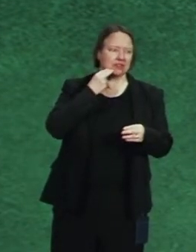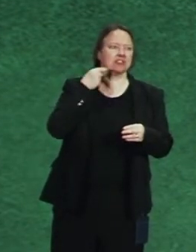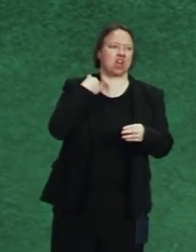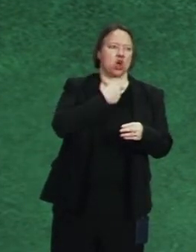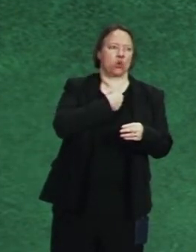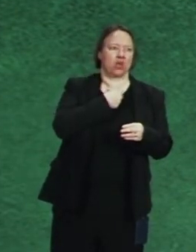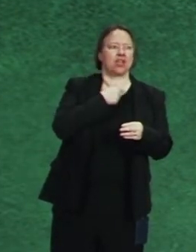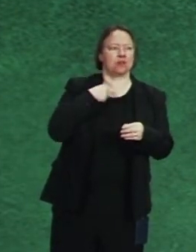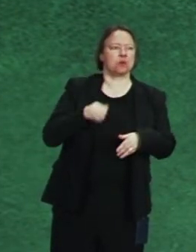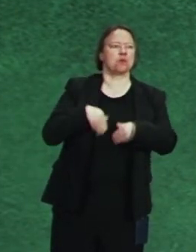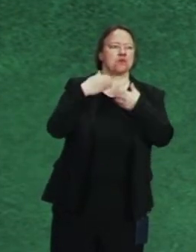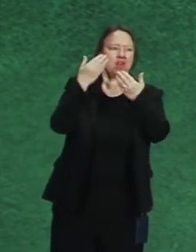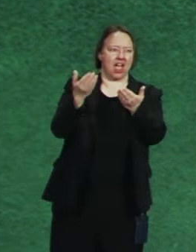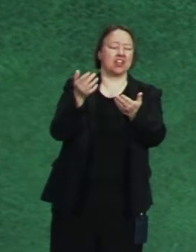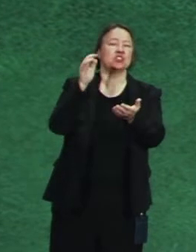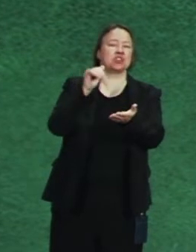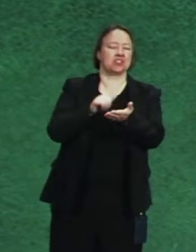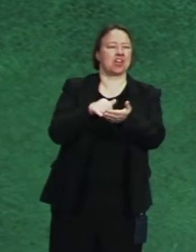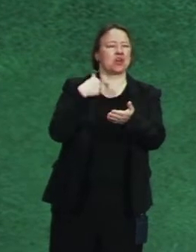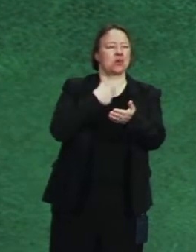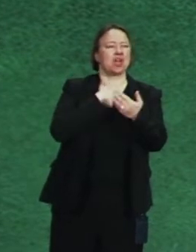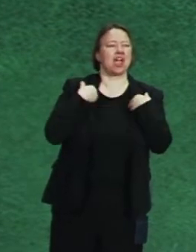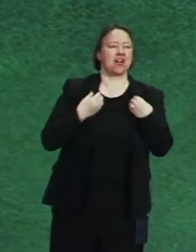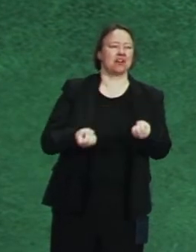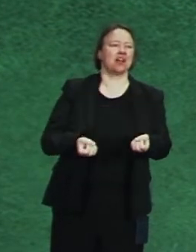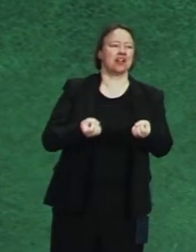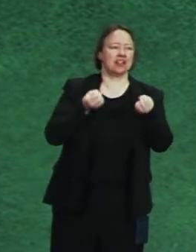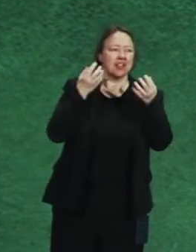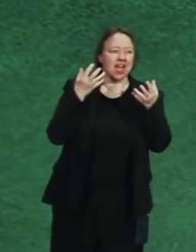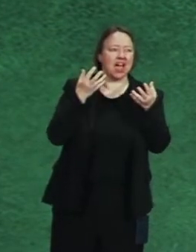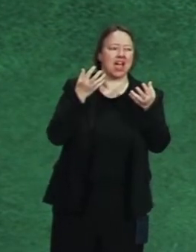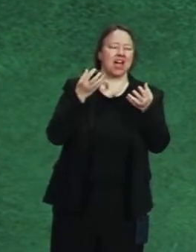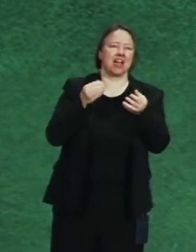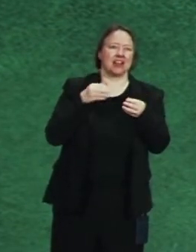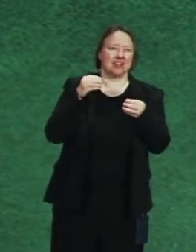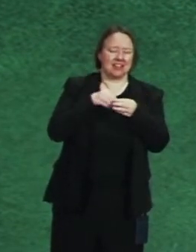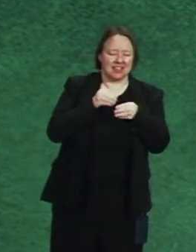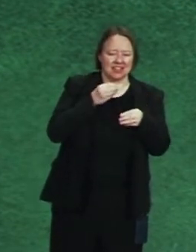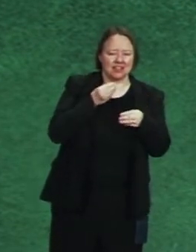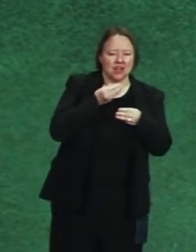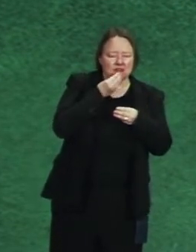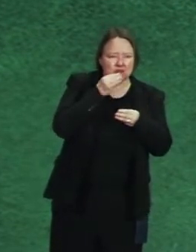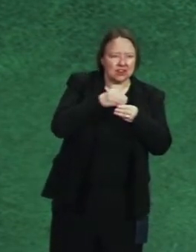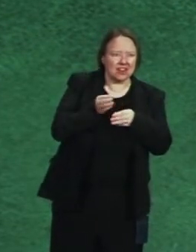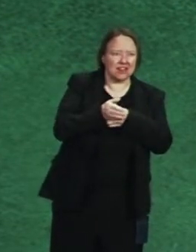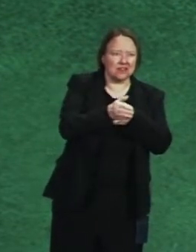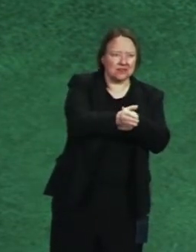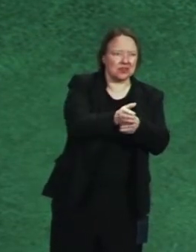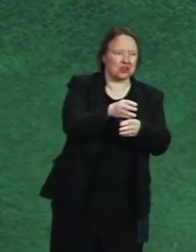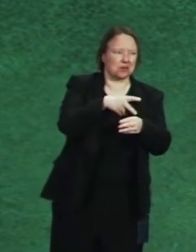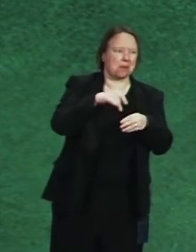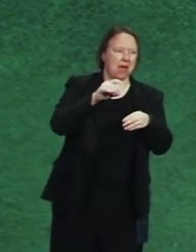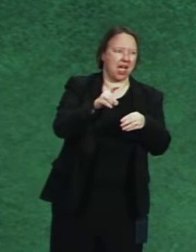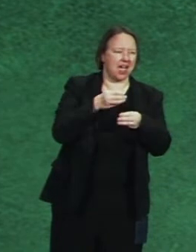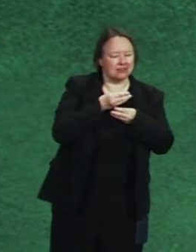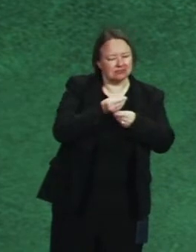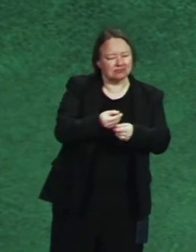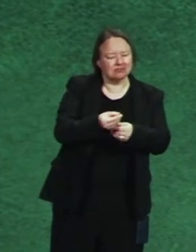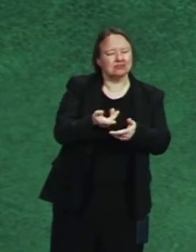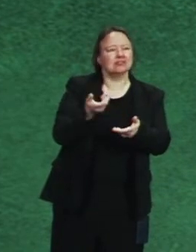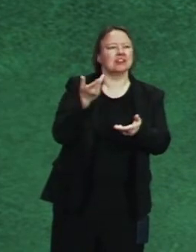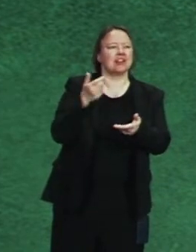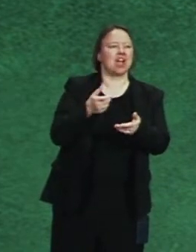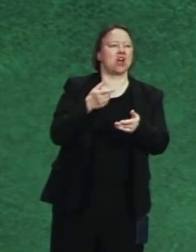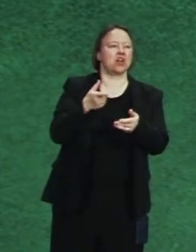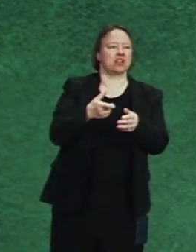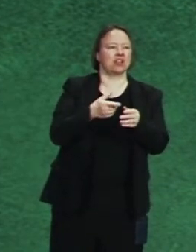provides. So we have a lot of it in the fish pond through their uneaten fish feed and their feces. Now, when they